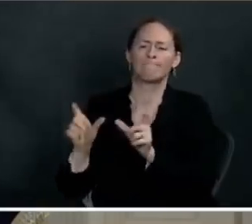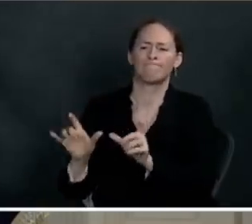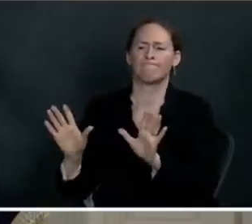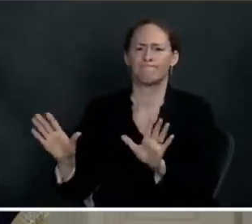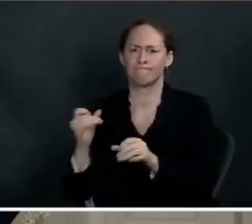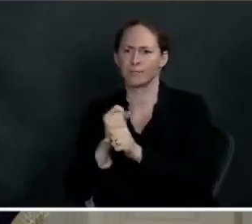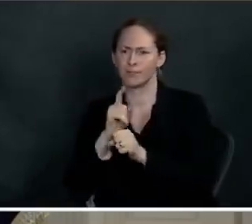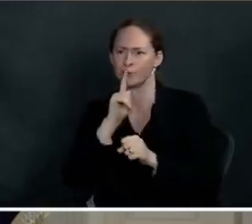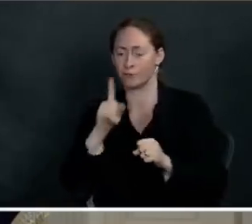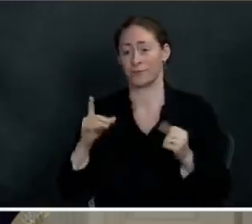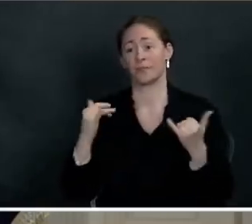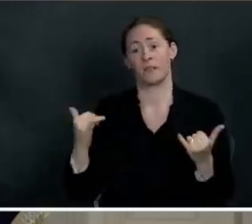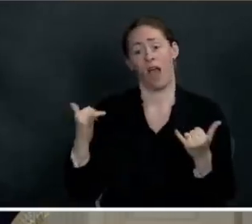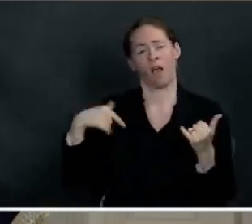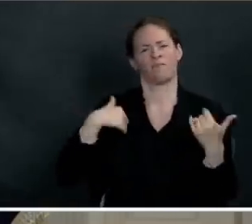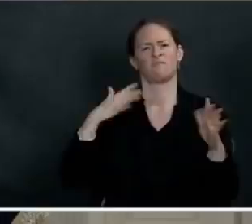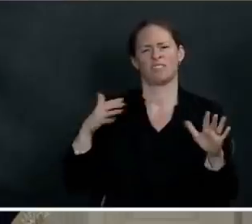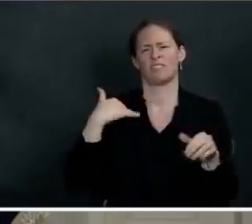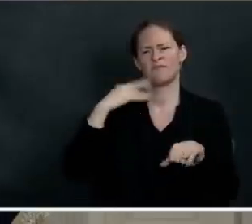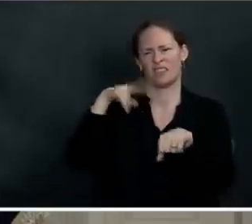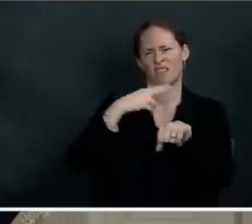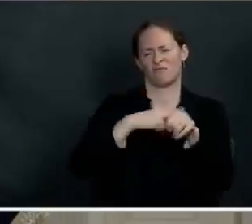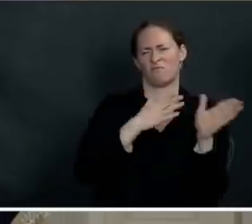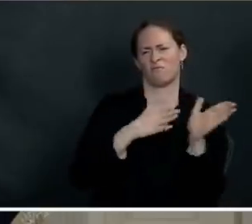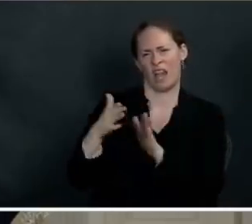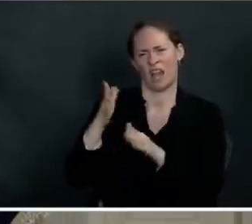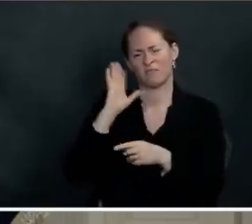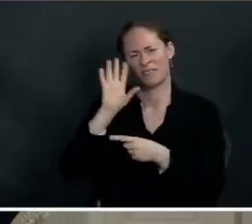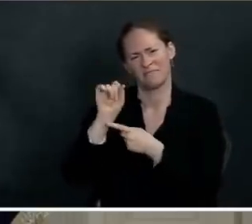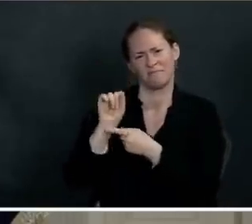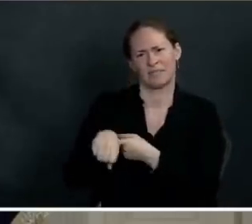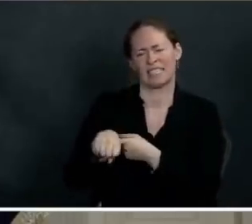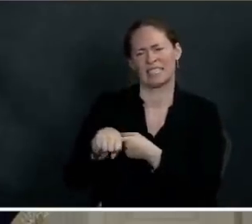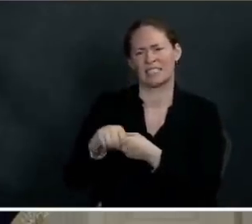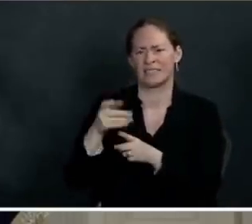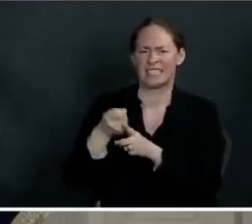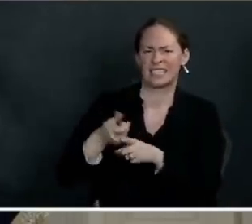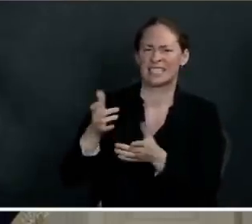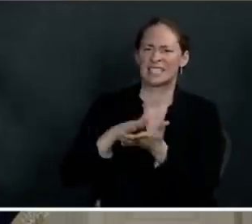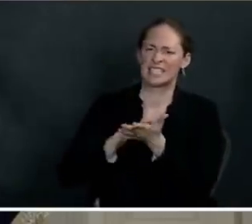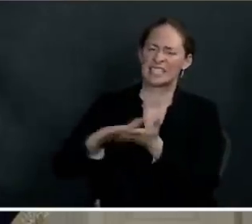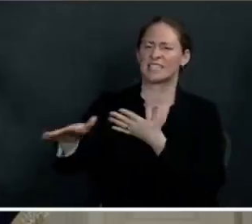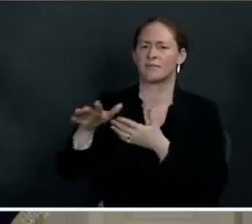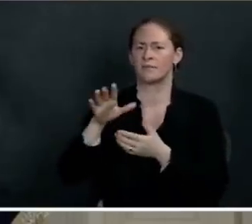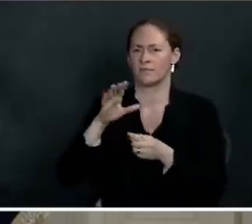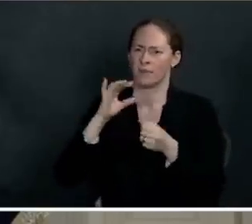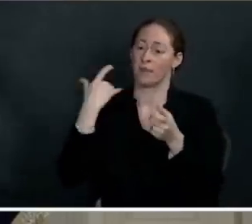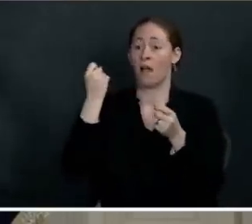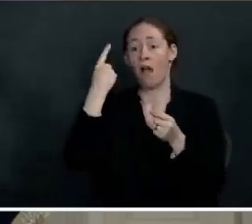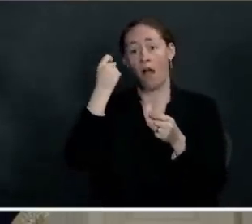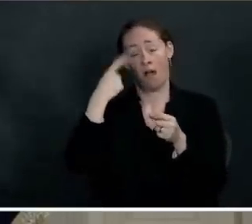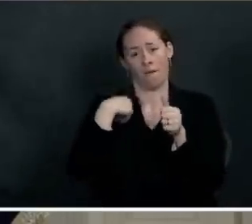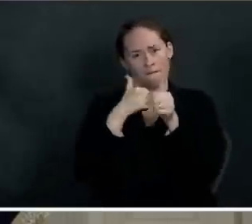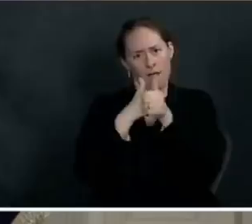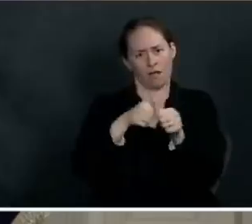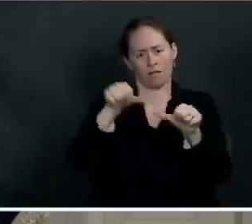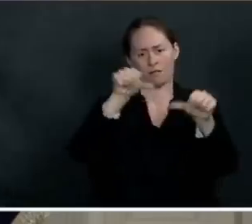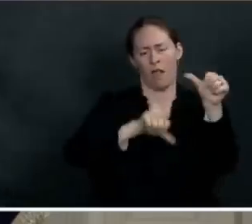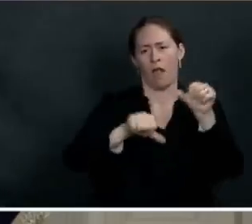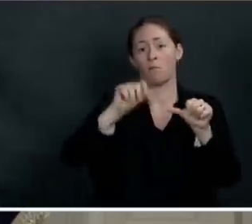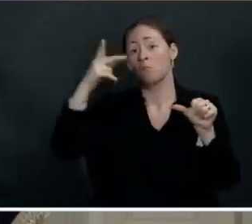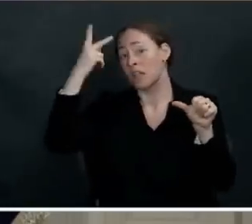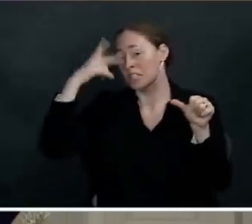strategy to beat COVID-19. It's comprehensive. It's based on science, not politics. It's based on truth, not